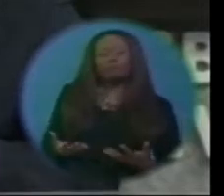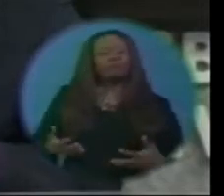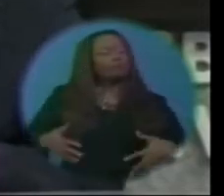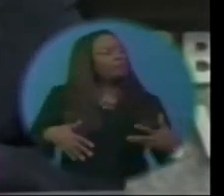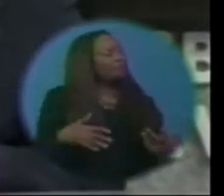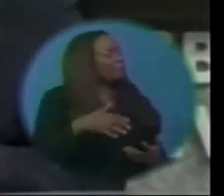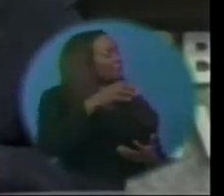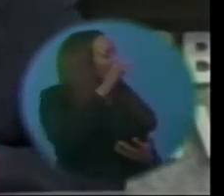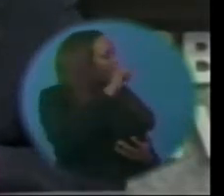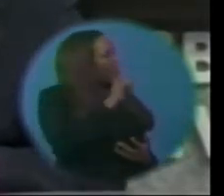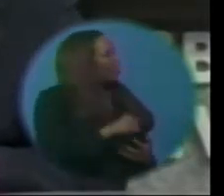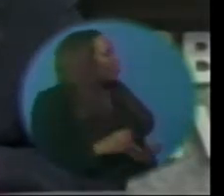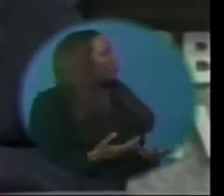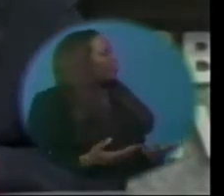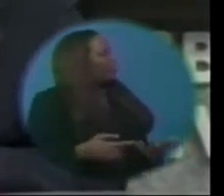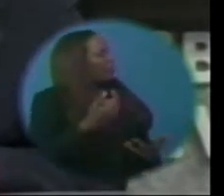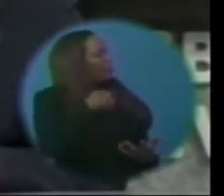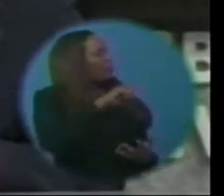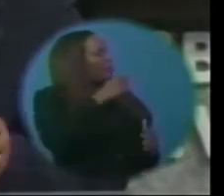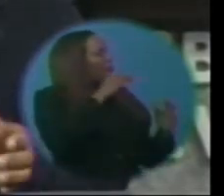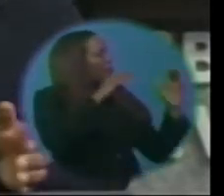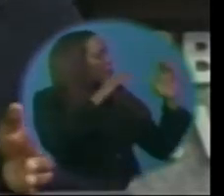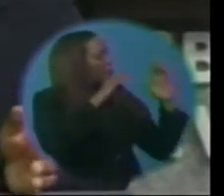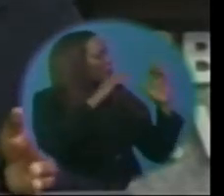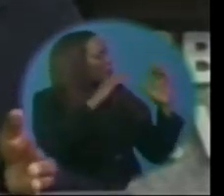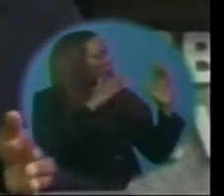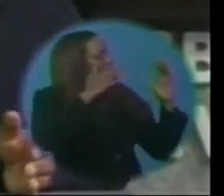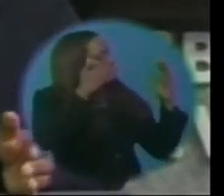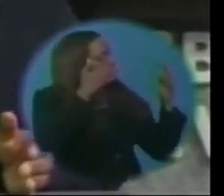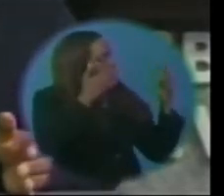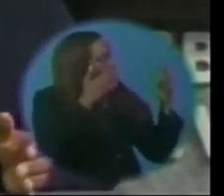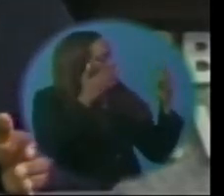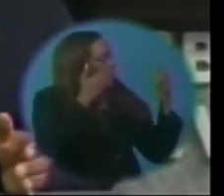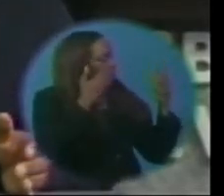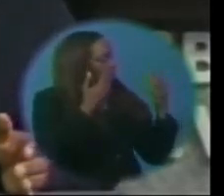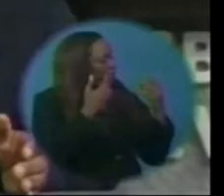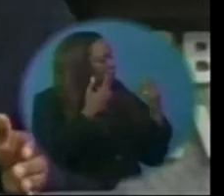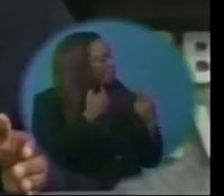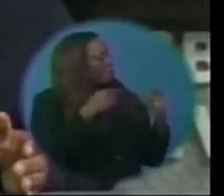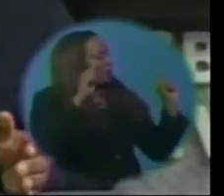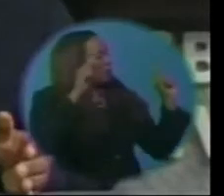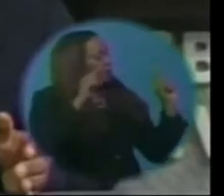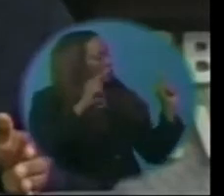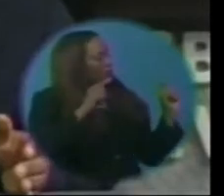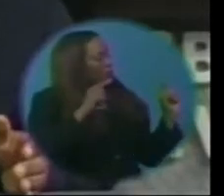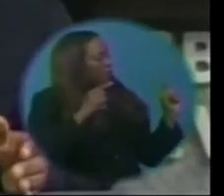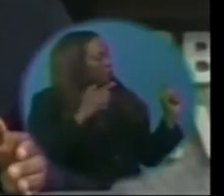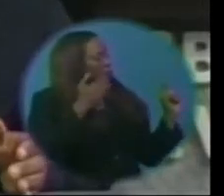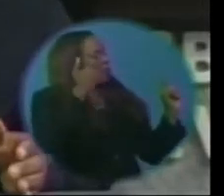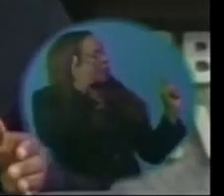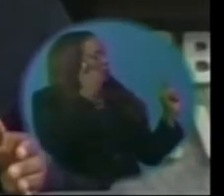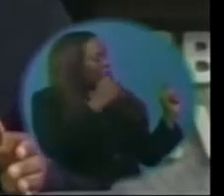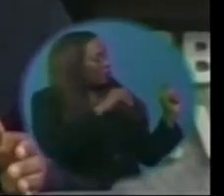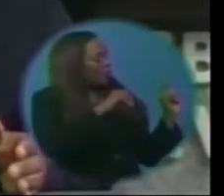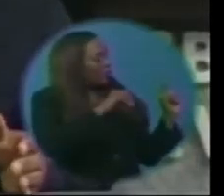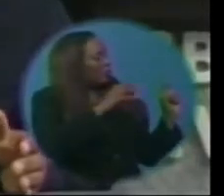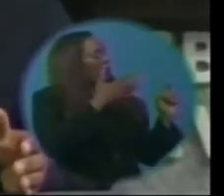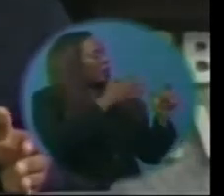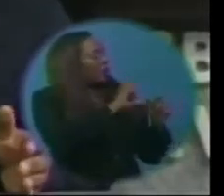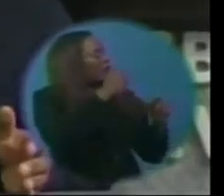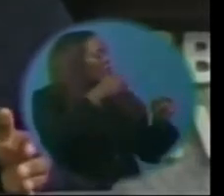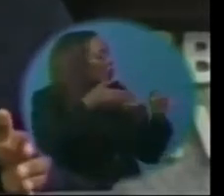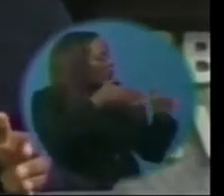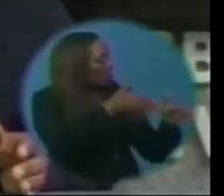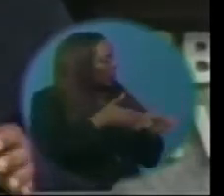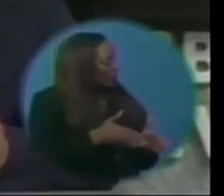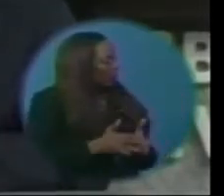hoping to be at this stage just before Christmas. We're finally at this stage now, having put into effect a number of other mitigation measures, and we believe we